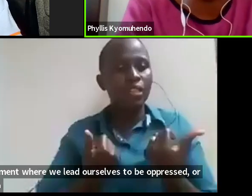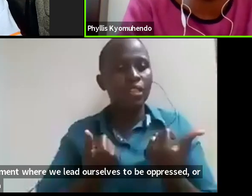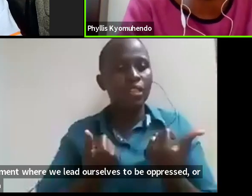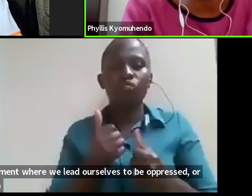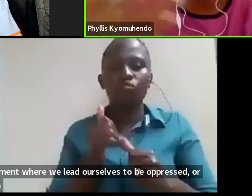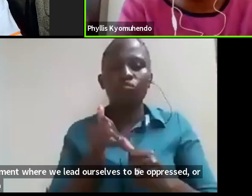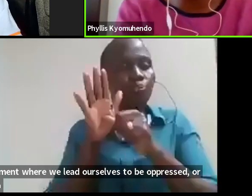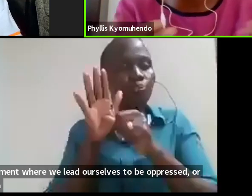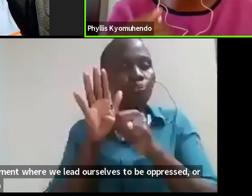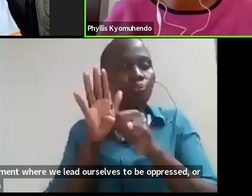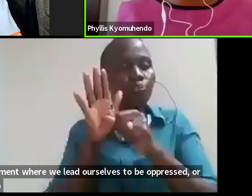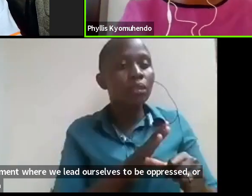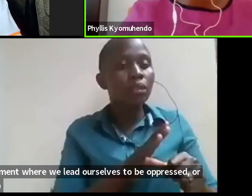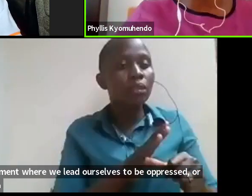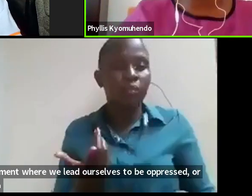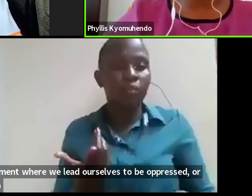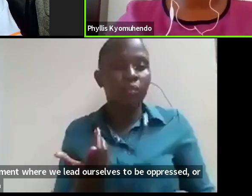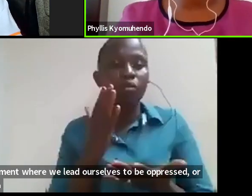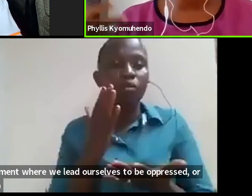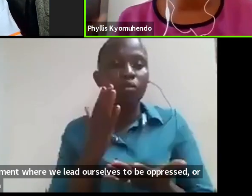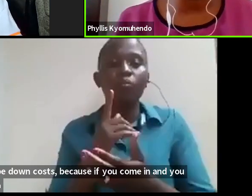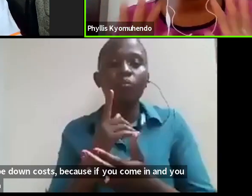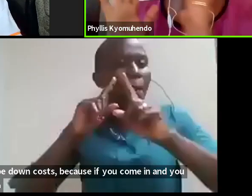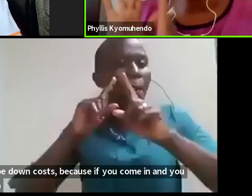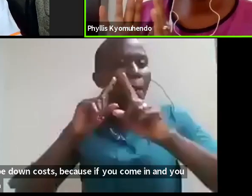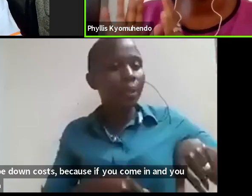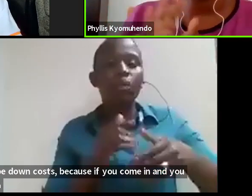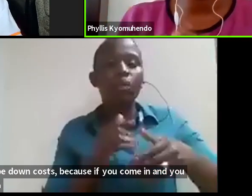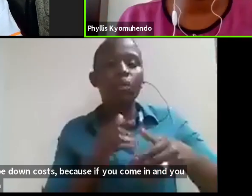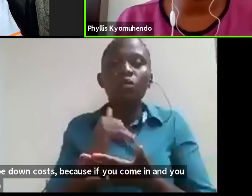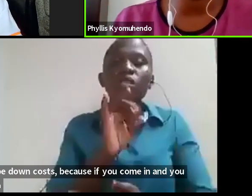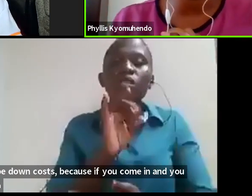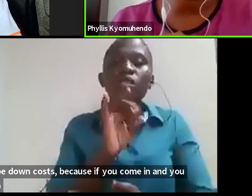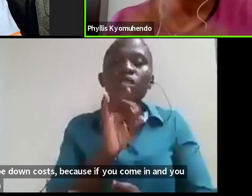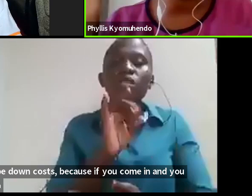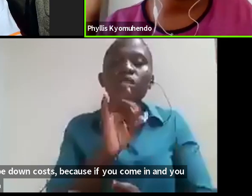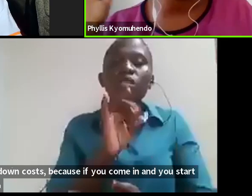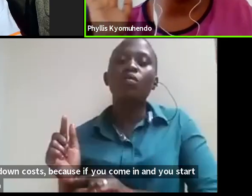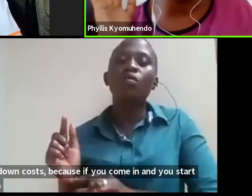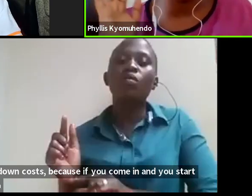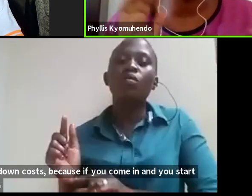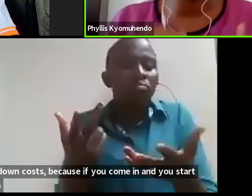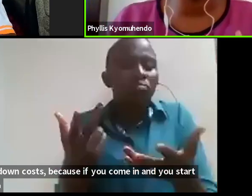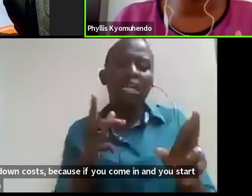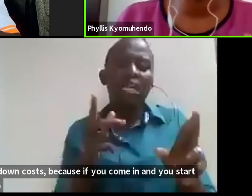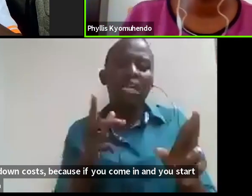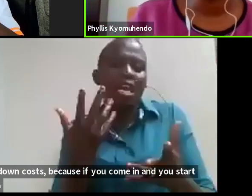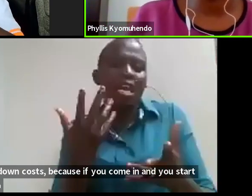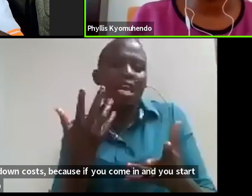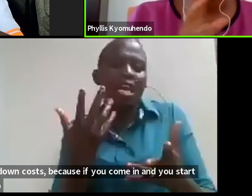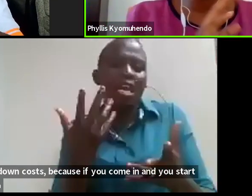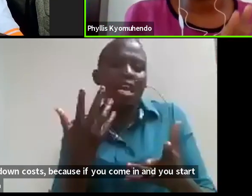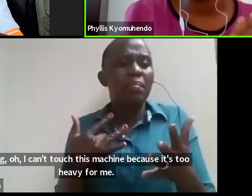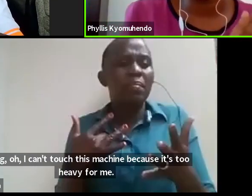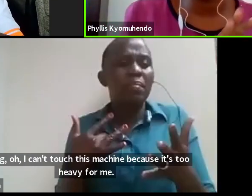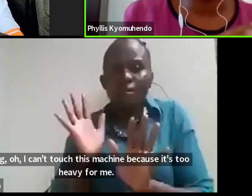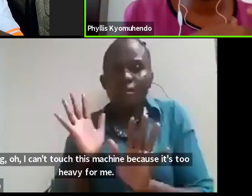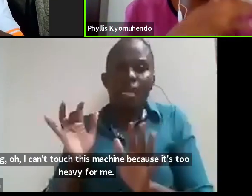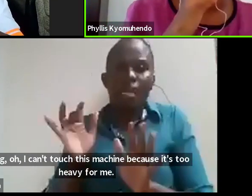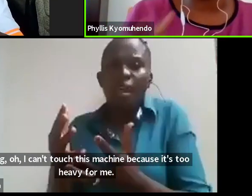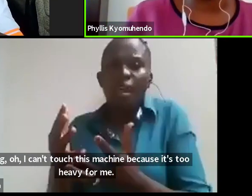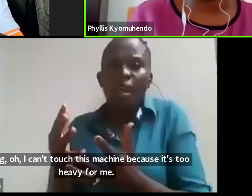downcast. Because if you come in and you start saying, oh, I can't touch this machine because it's too heavy for me, or I can't push